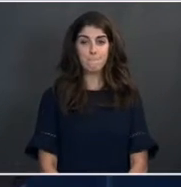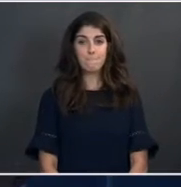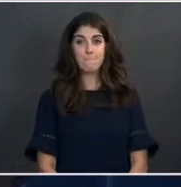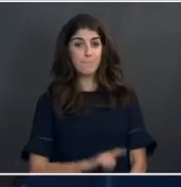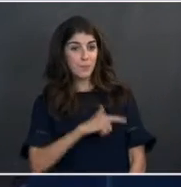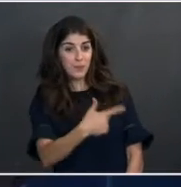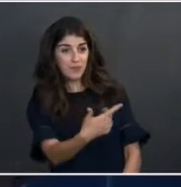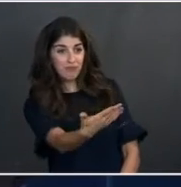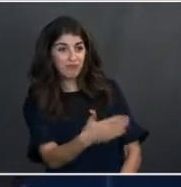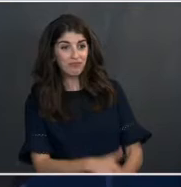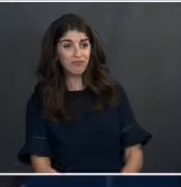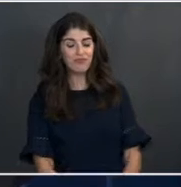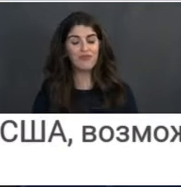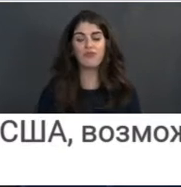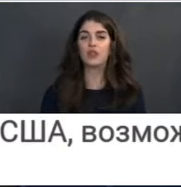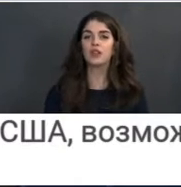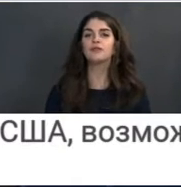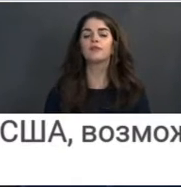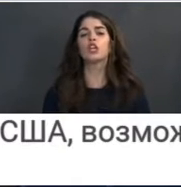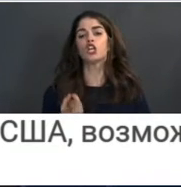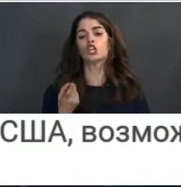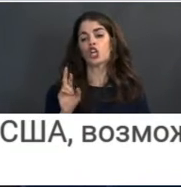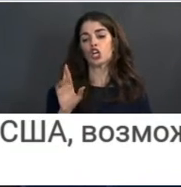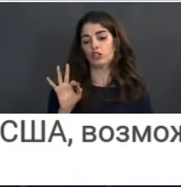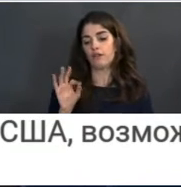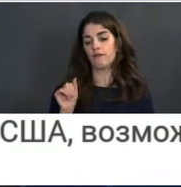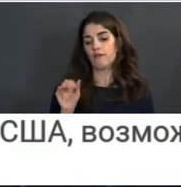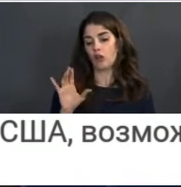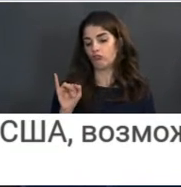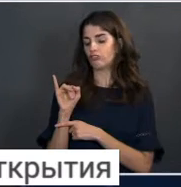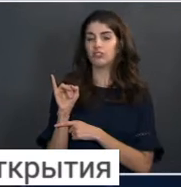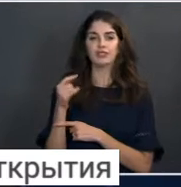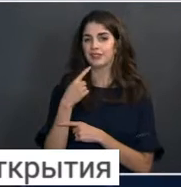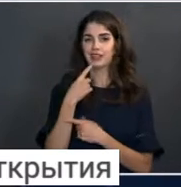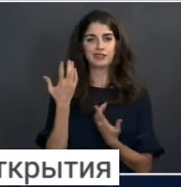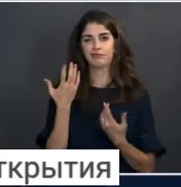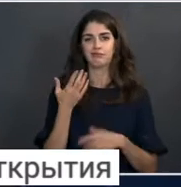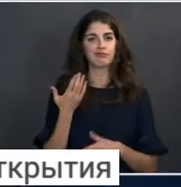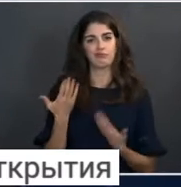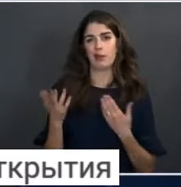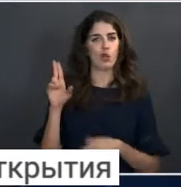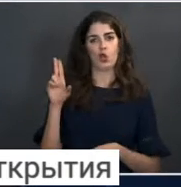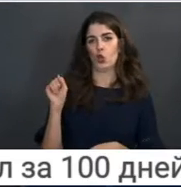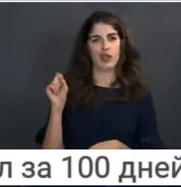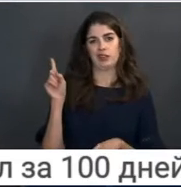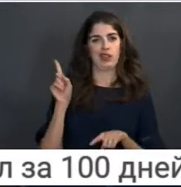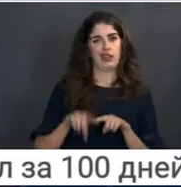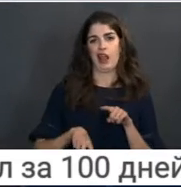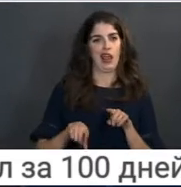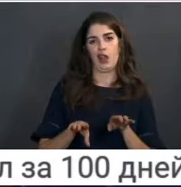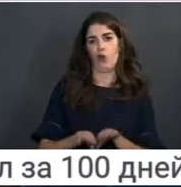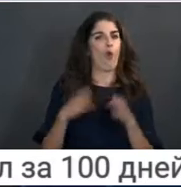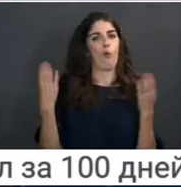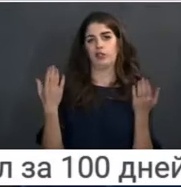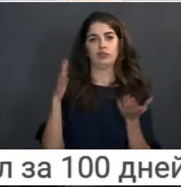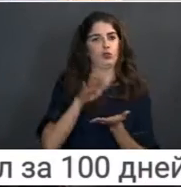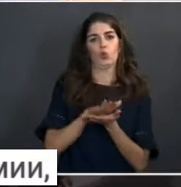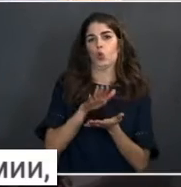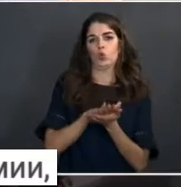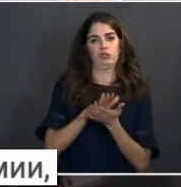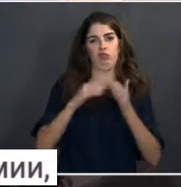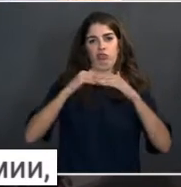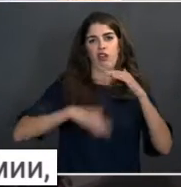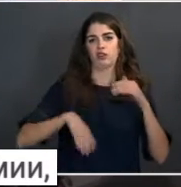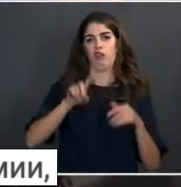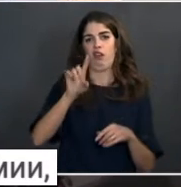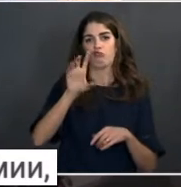ahead. Dr. Fauci says the U.S. may not be able to meet that goal of reopening most K-8 schools in 100 days